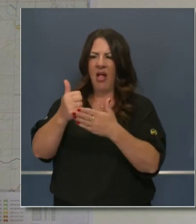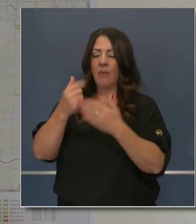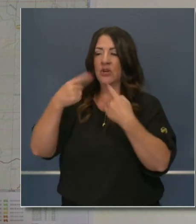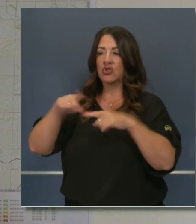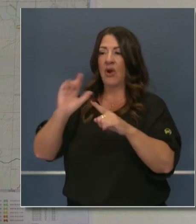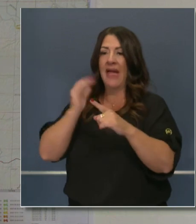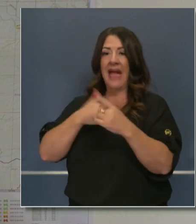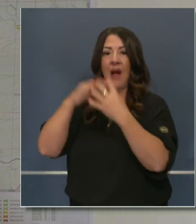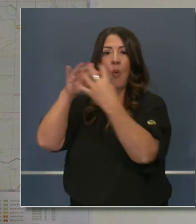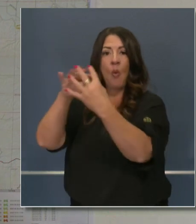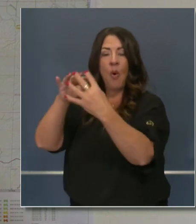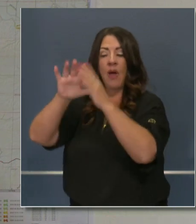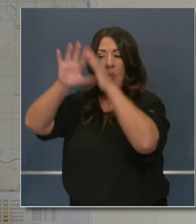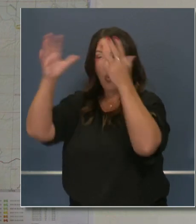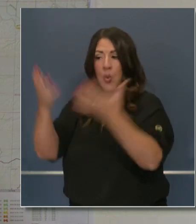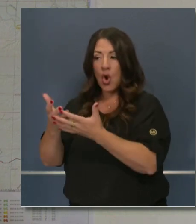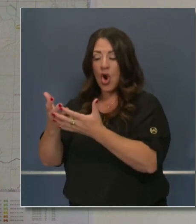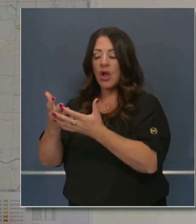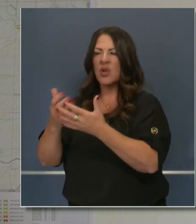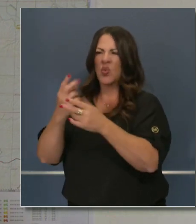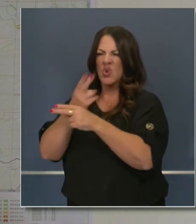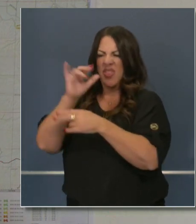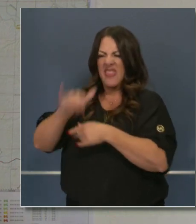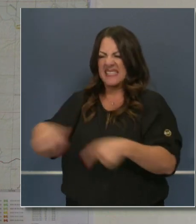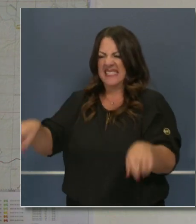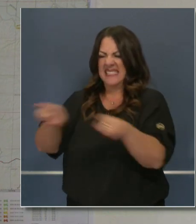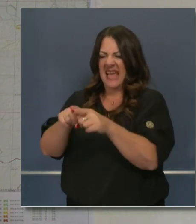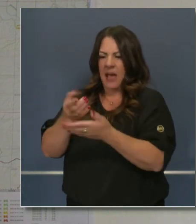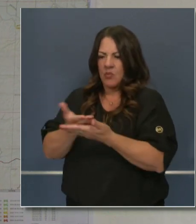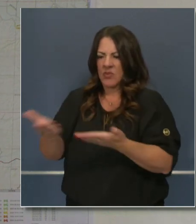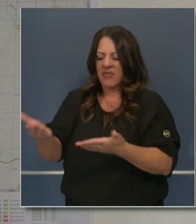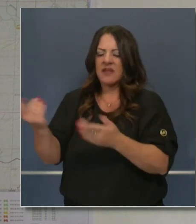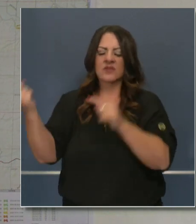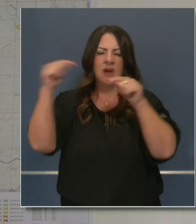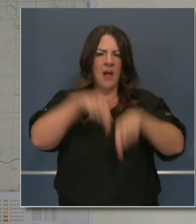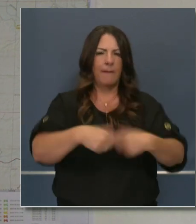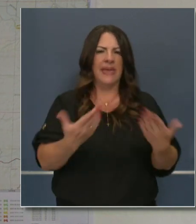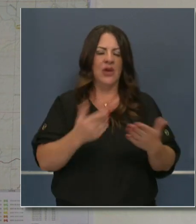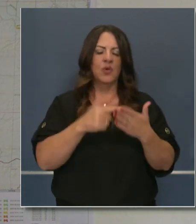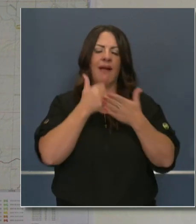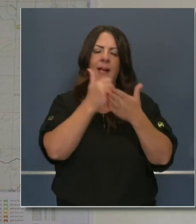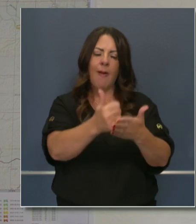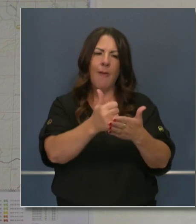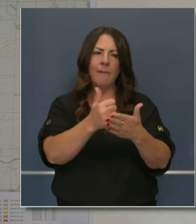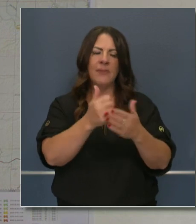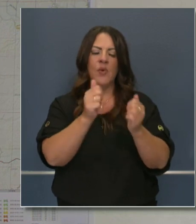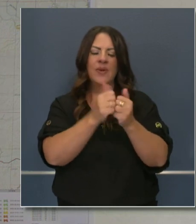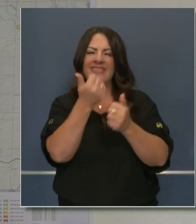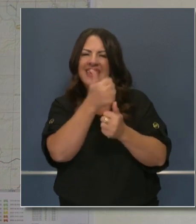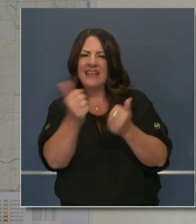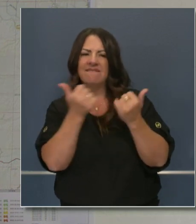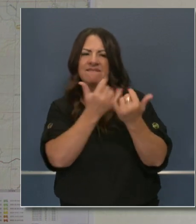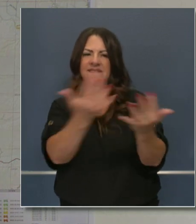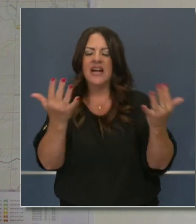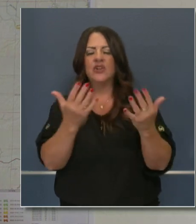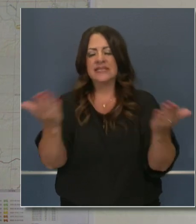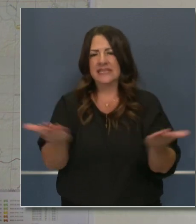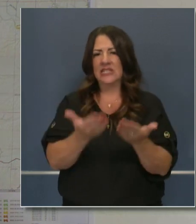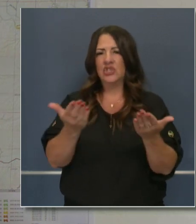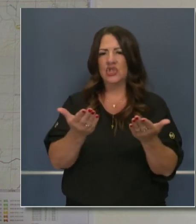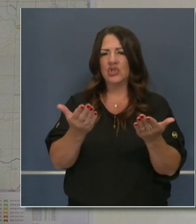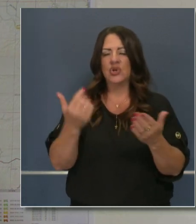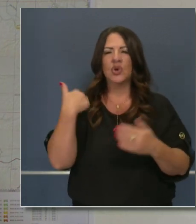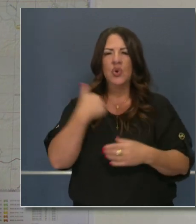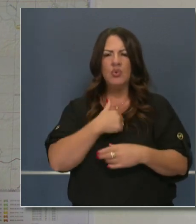find solutions to problems that CAL FIRE and law enforcement might have here in the state. So in this fire, we've flown